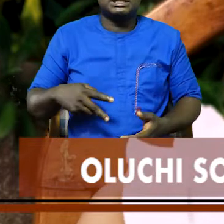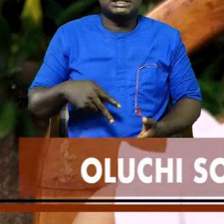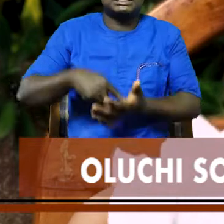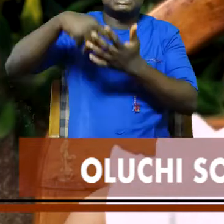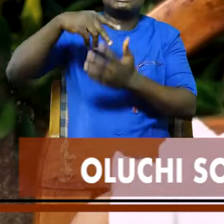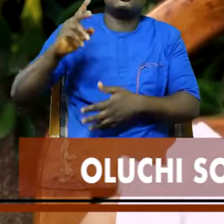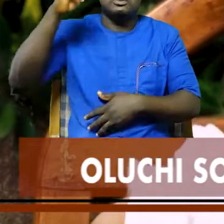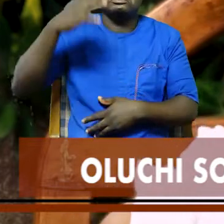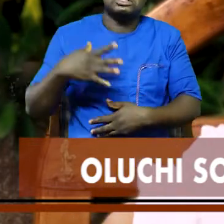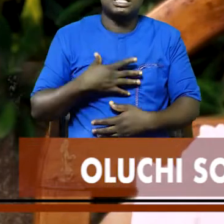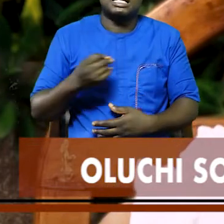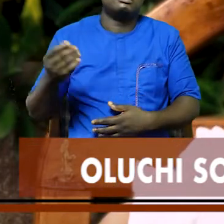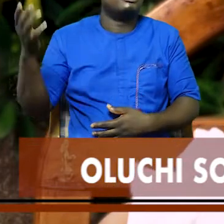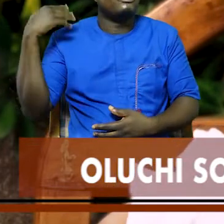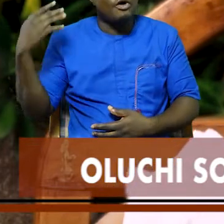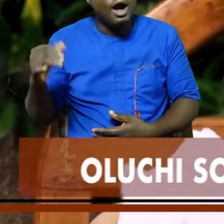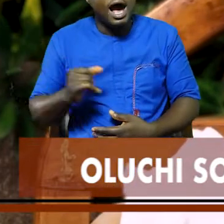to. So